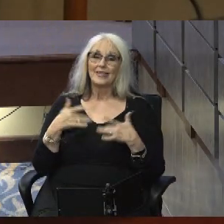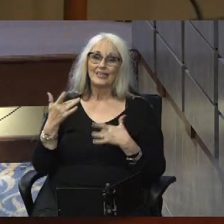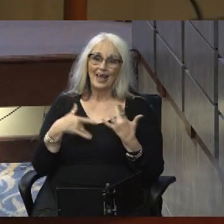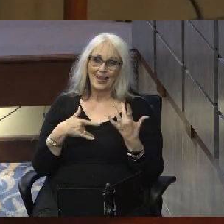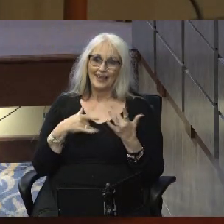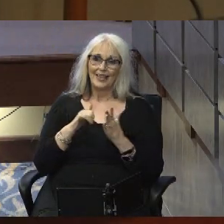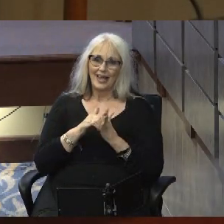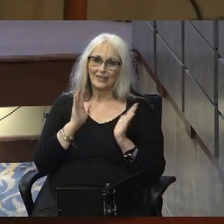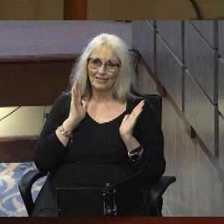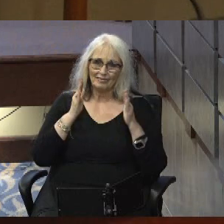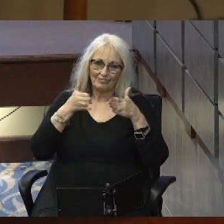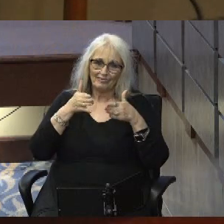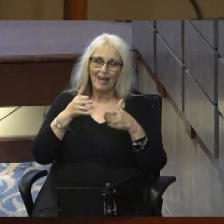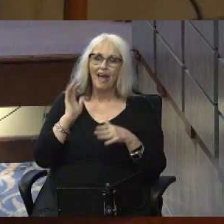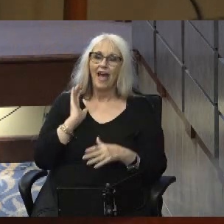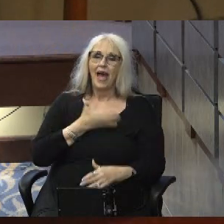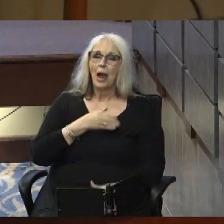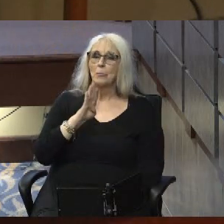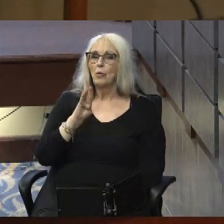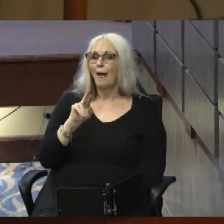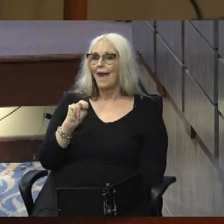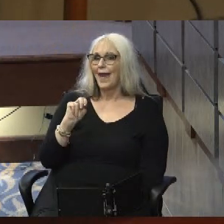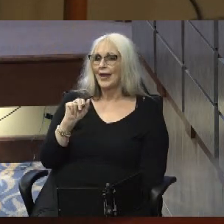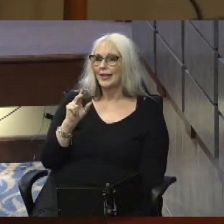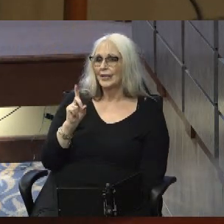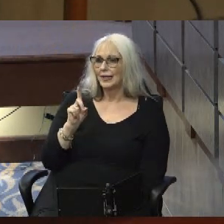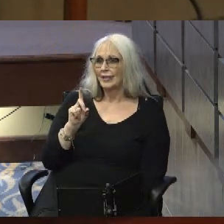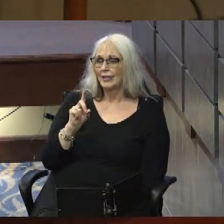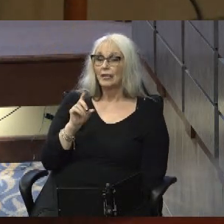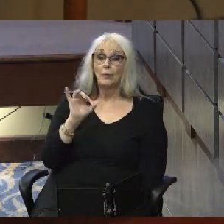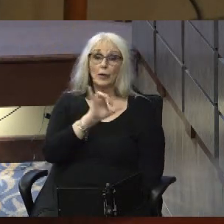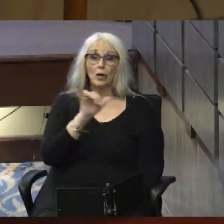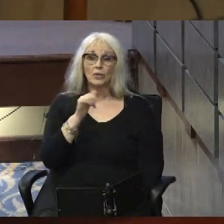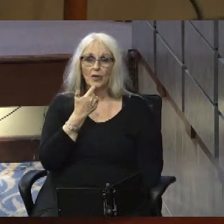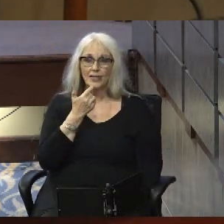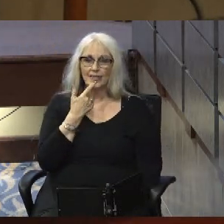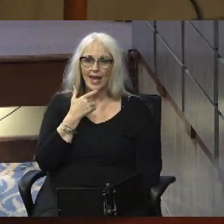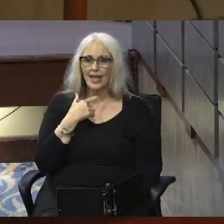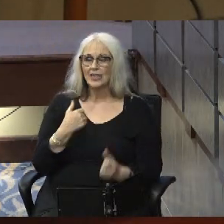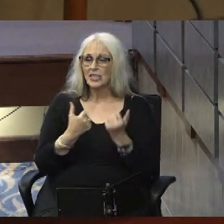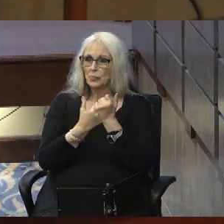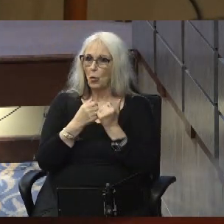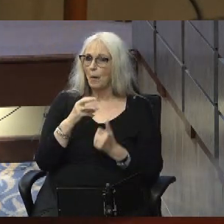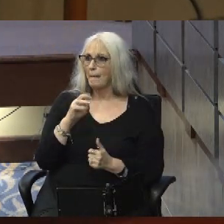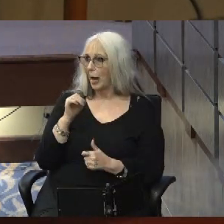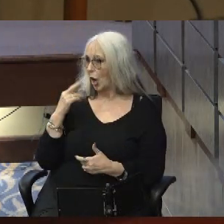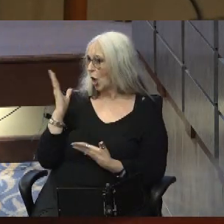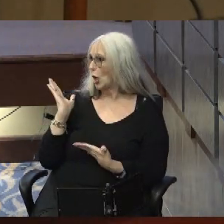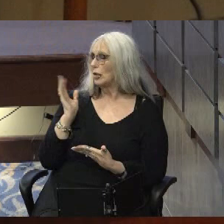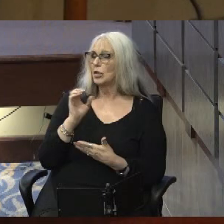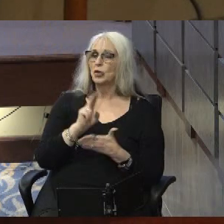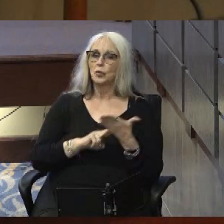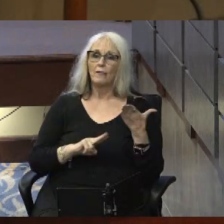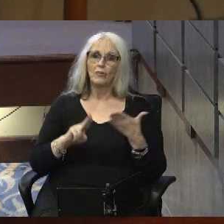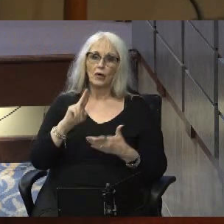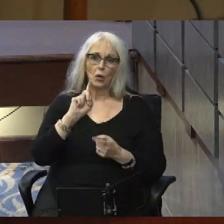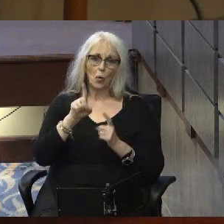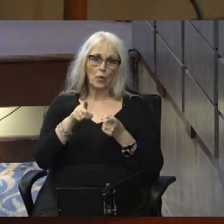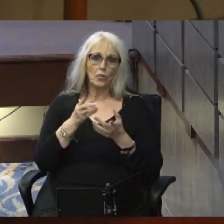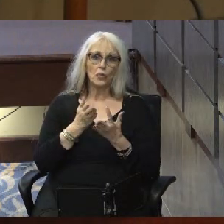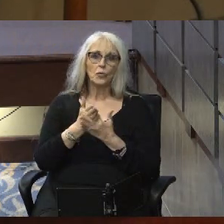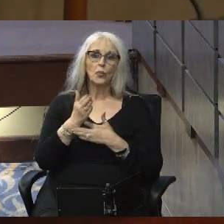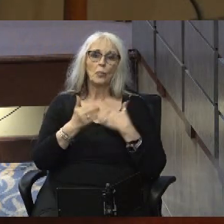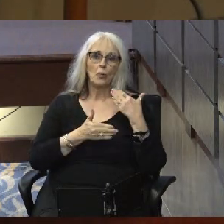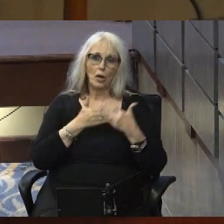centerpiece of our brand. But also, I will say, to the mayor's point about Baylor University going through a process like that recently, that's